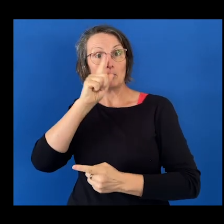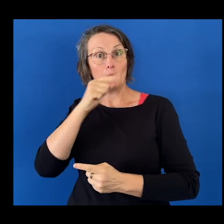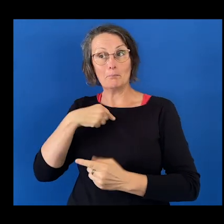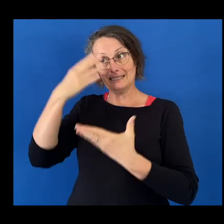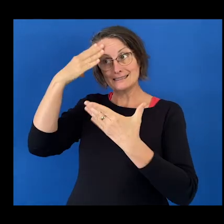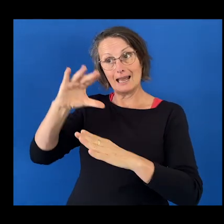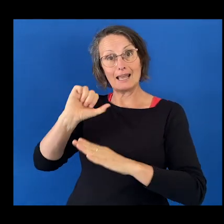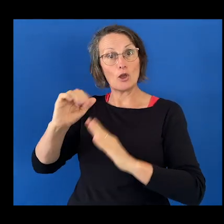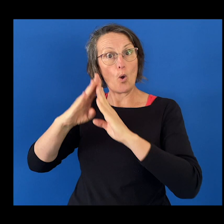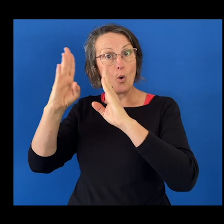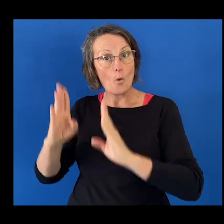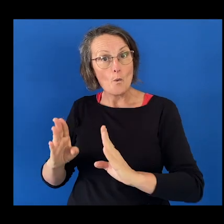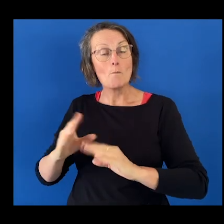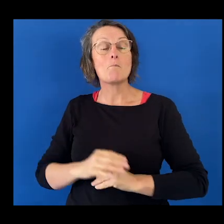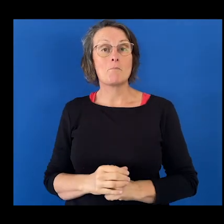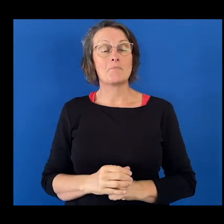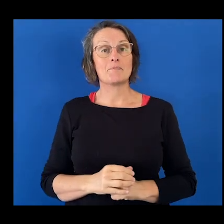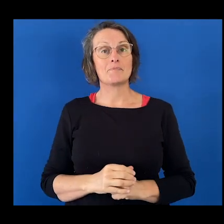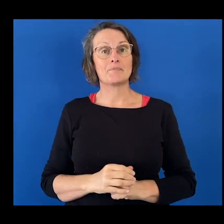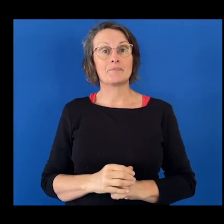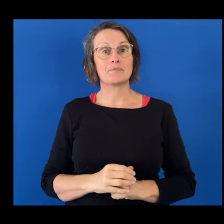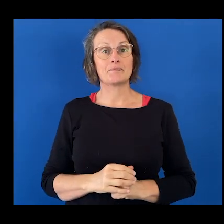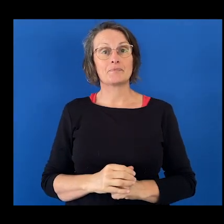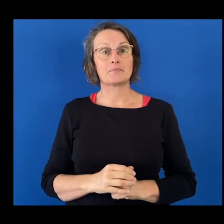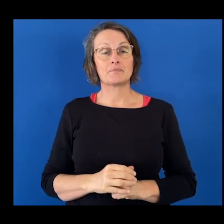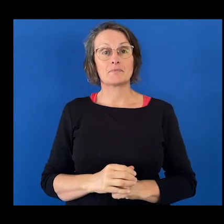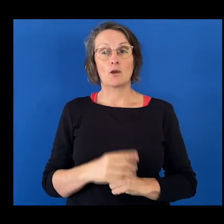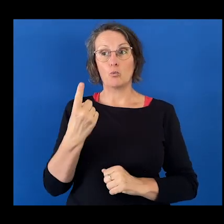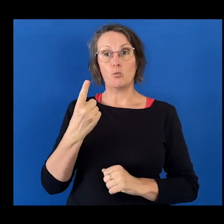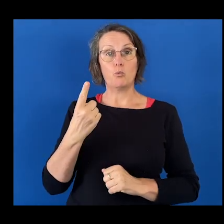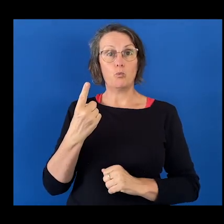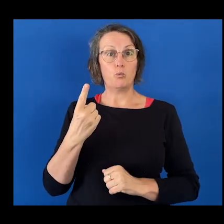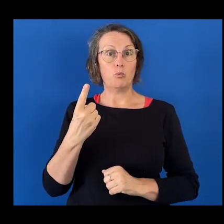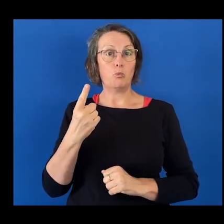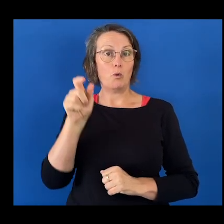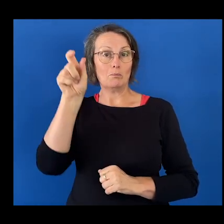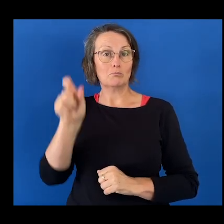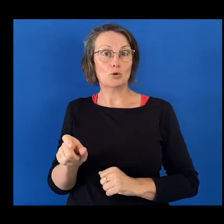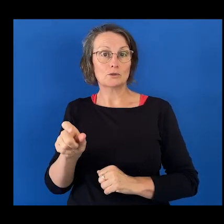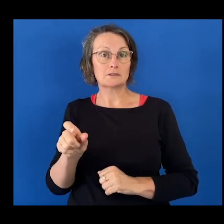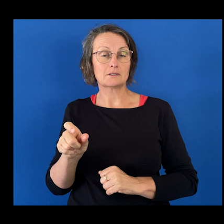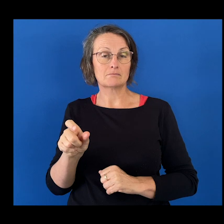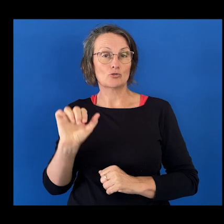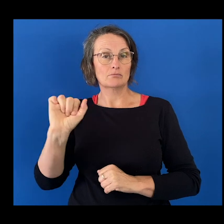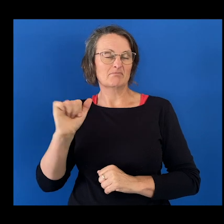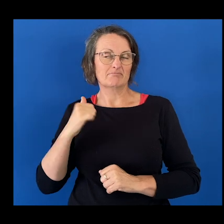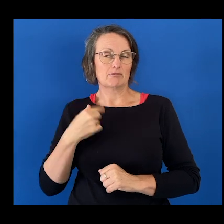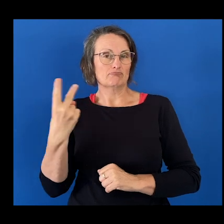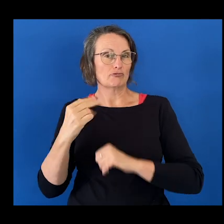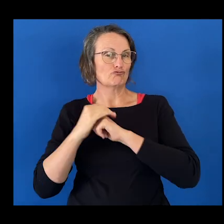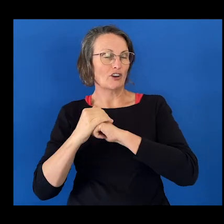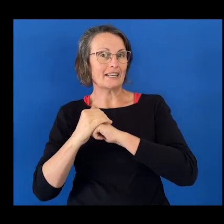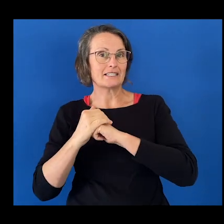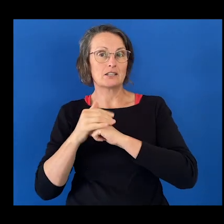there and staying with them. And in particular, I made friends with a lady called Lemba Toki who worked on bark